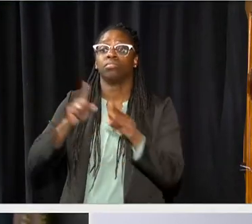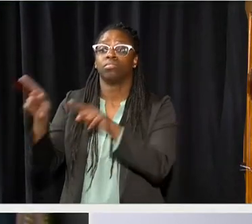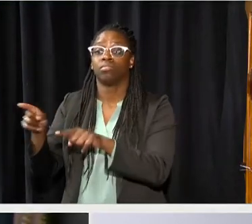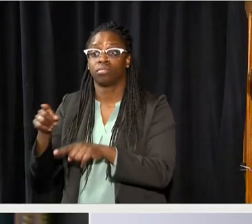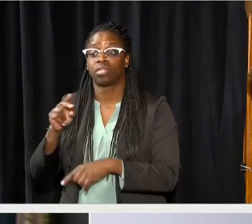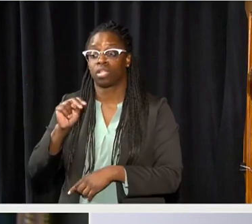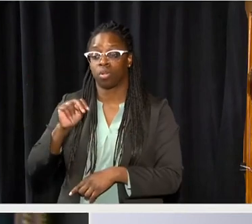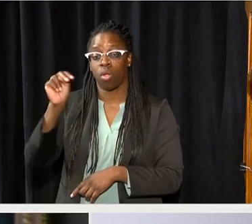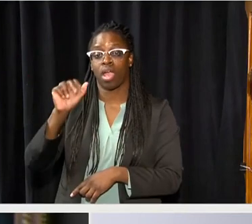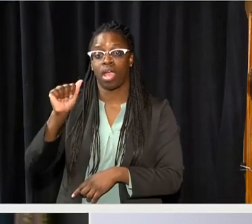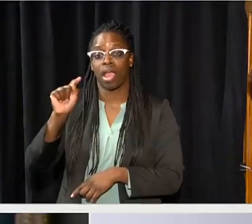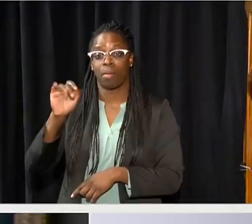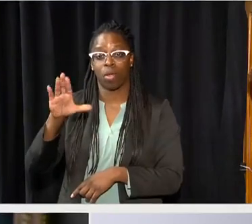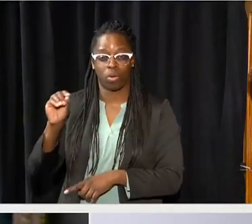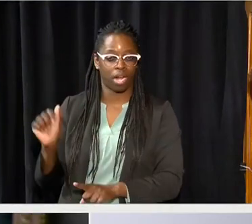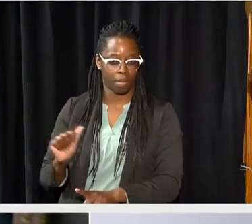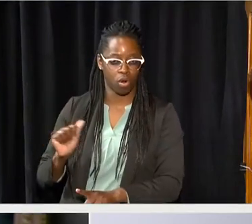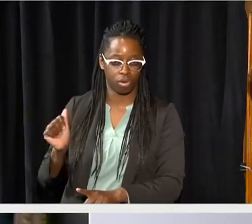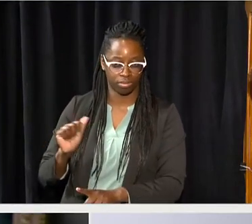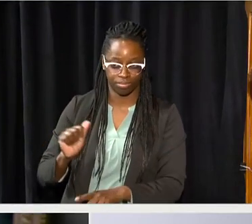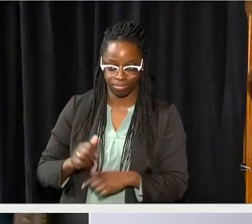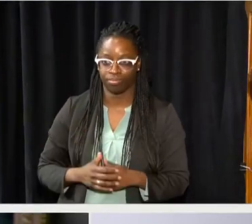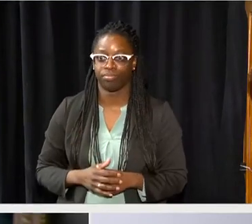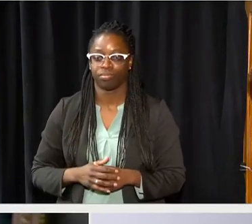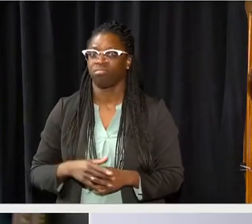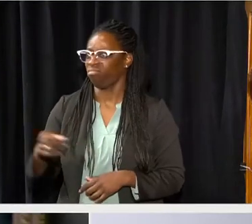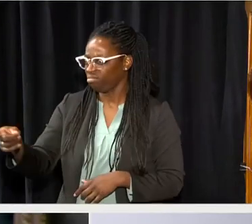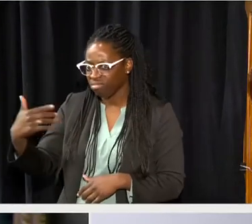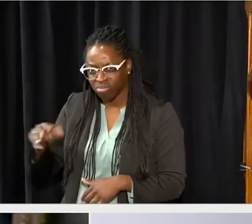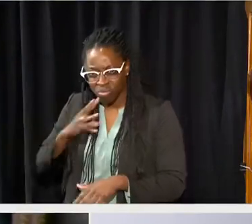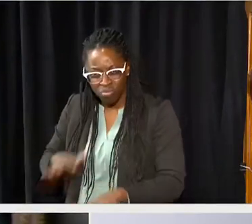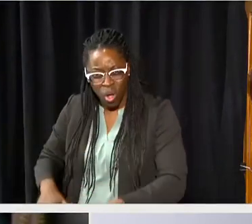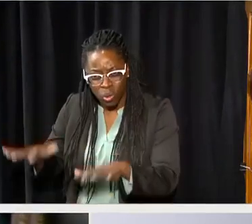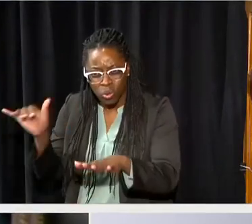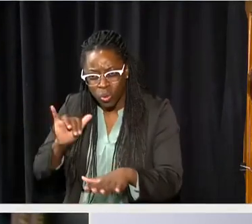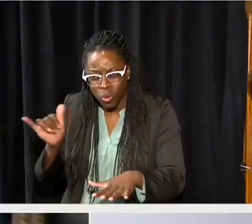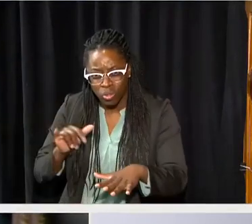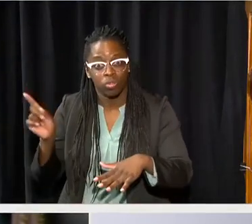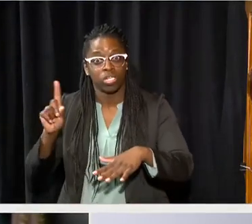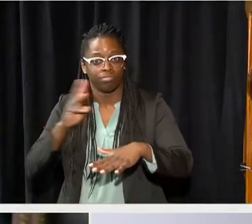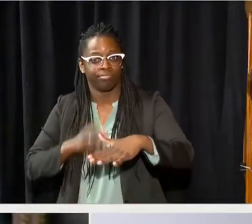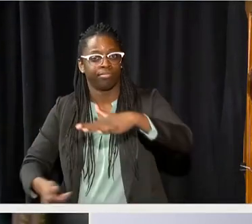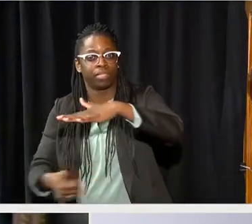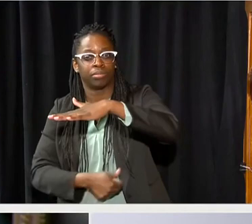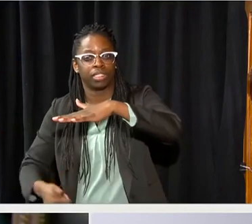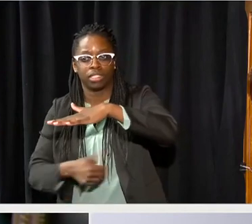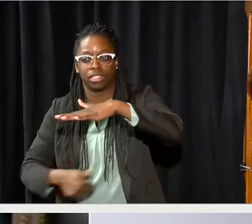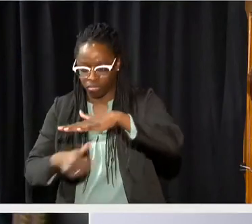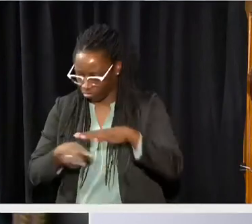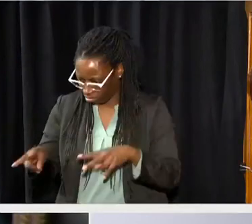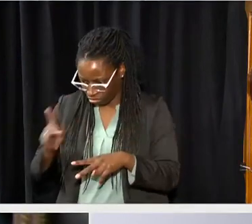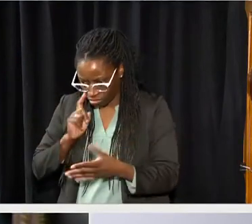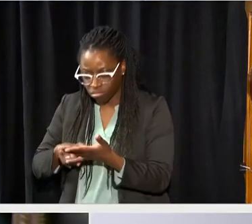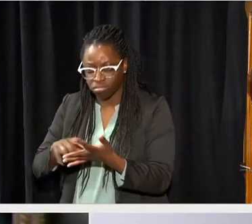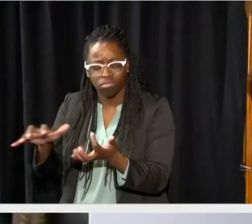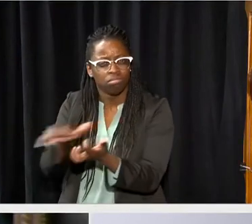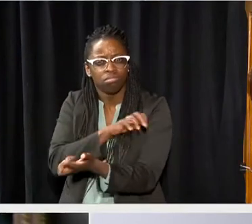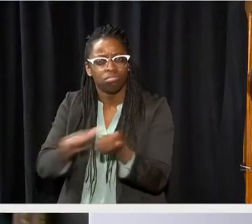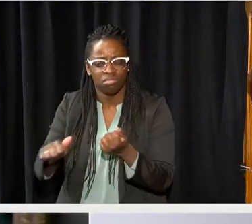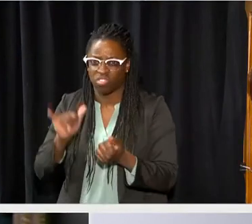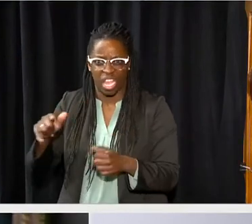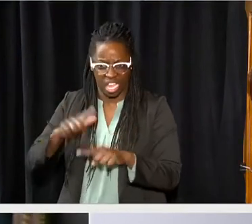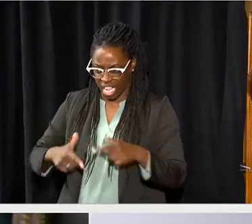on 6 feet of water in 20 minutes. It was condemned before my eyes. And that was on a